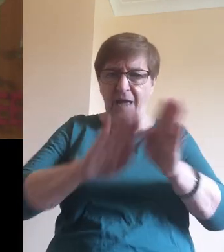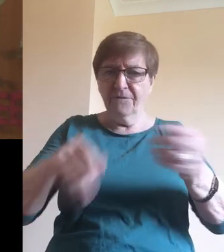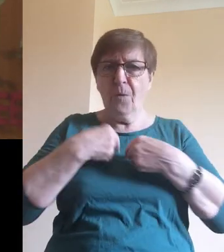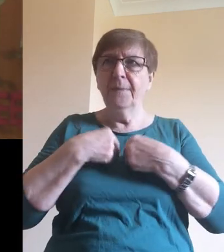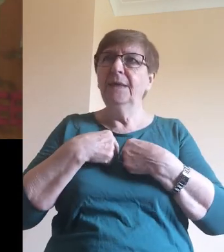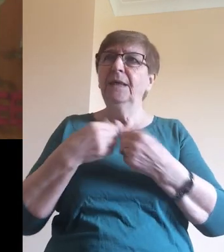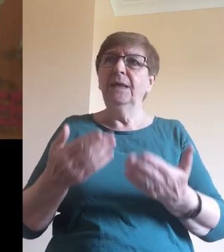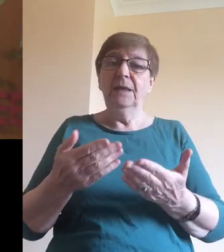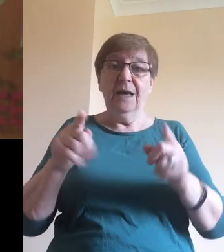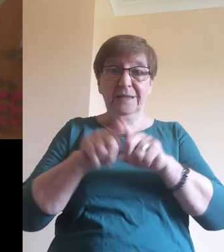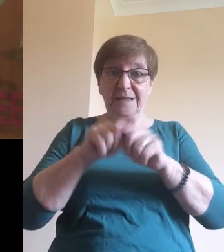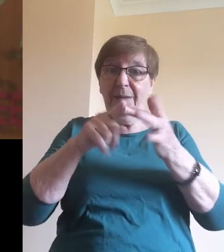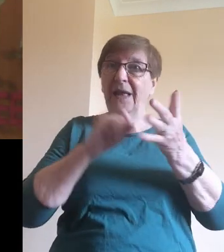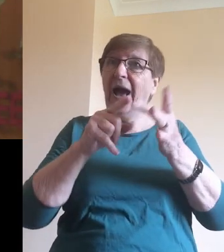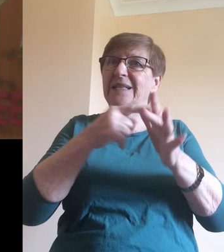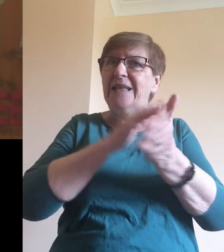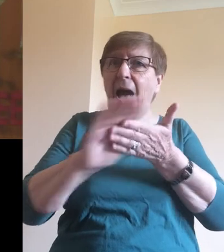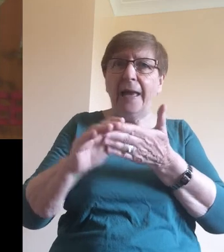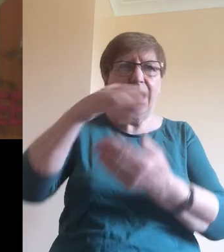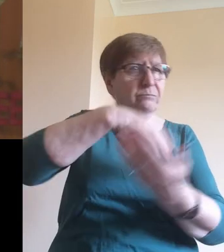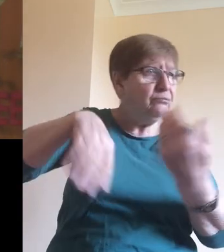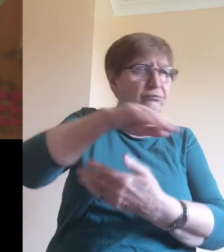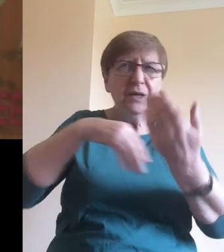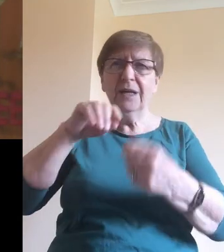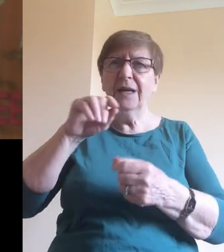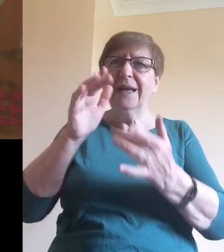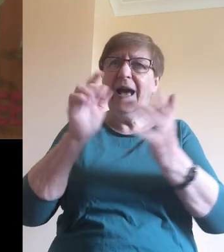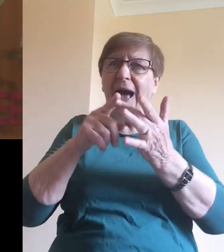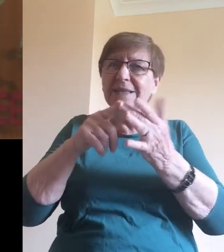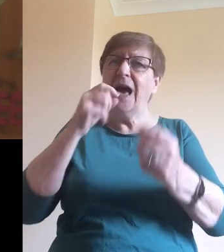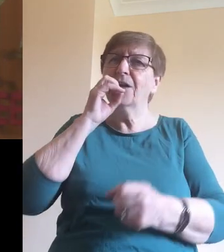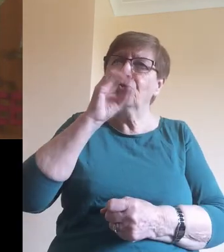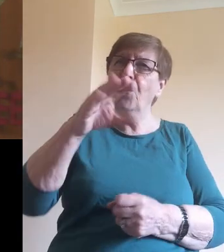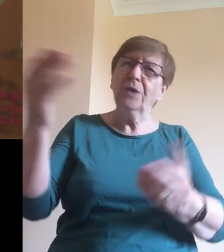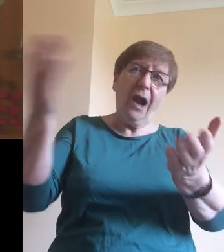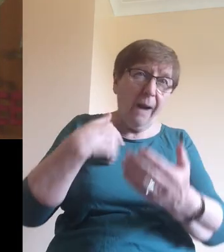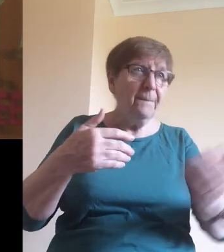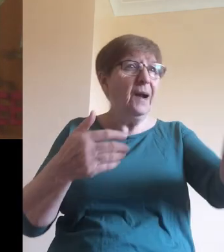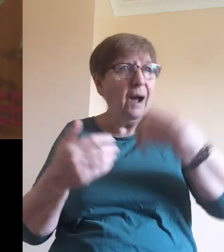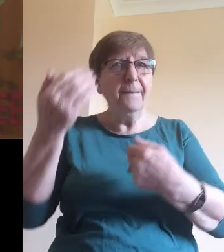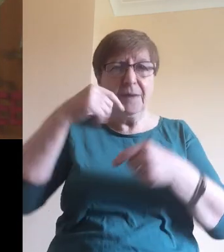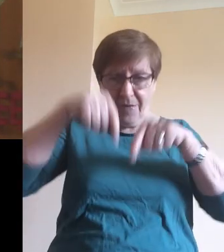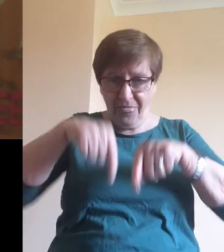as if Isaiah's in amongst all of that, and he's shouting, come, come, come, come.